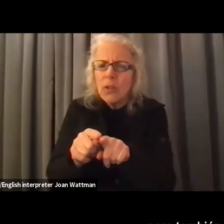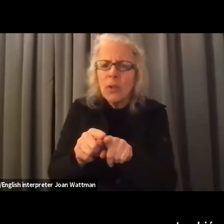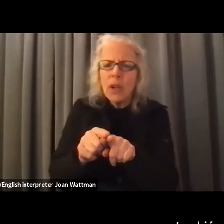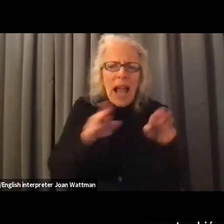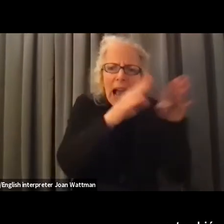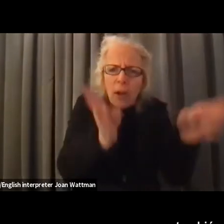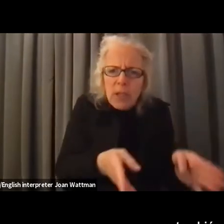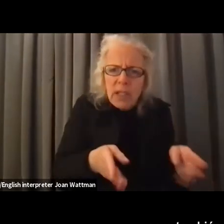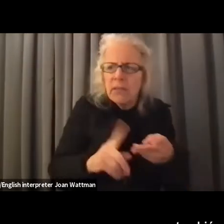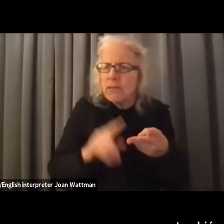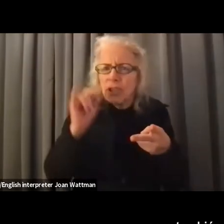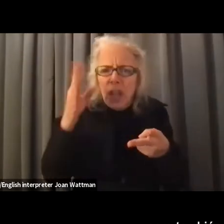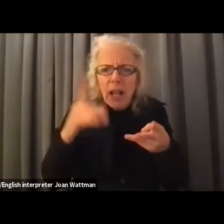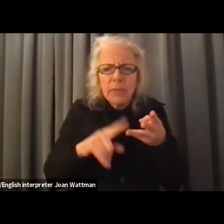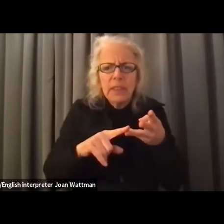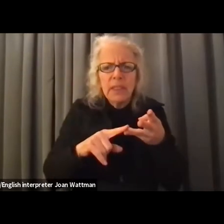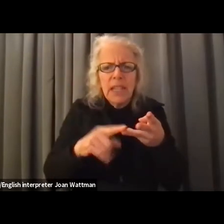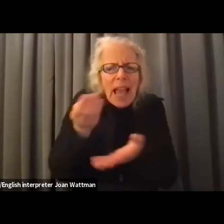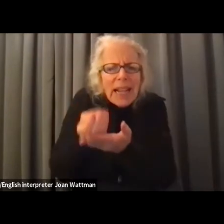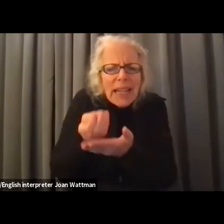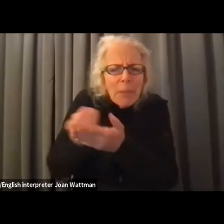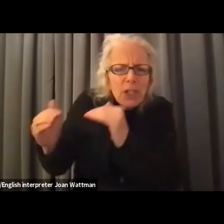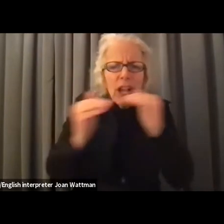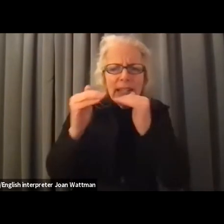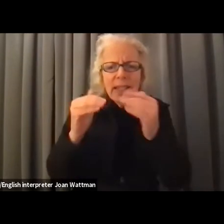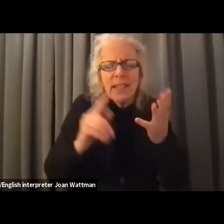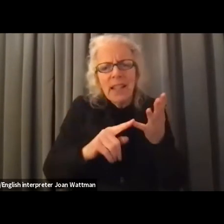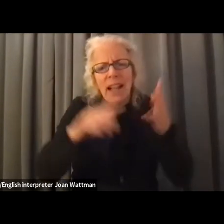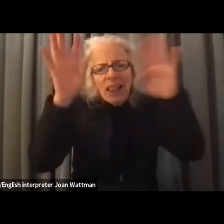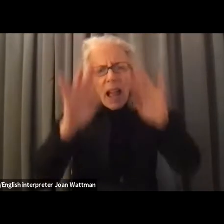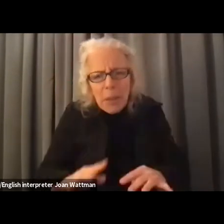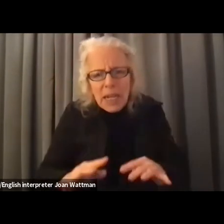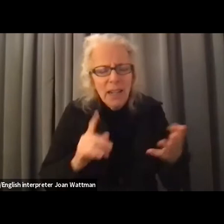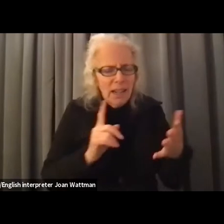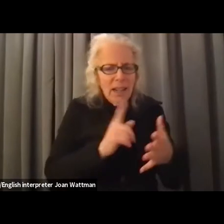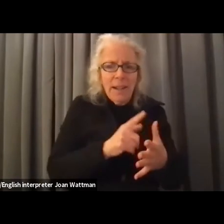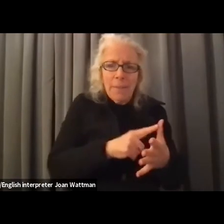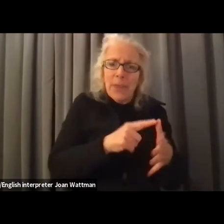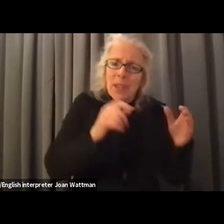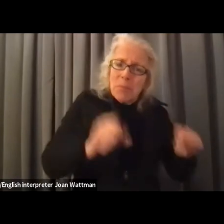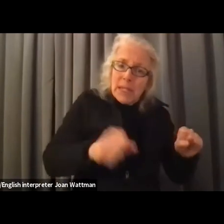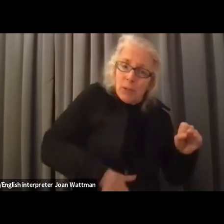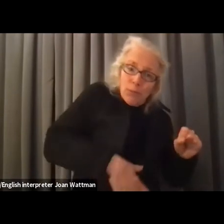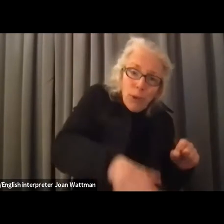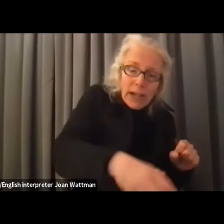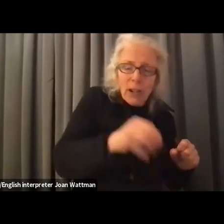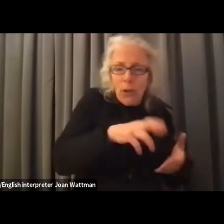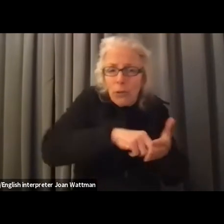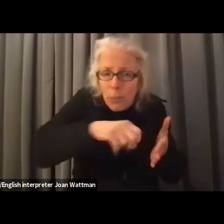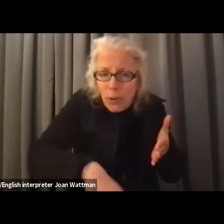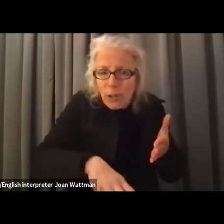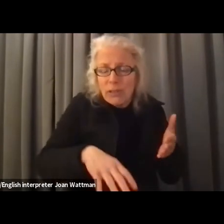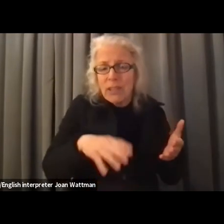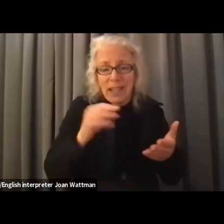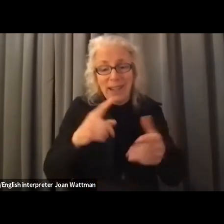housing and jobs and economic justice and climate and reproductive justice and healthcare. More